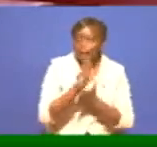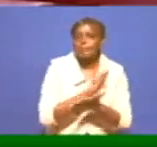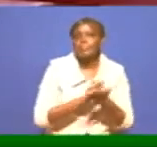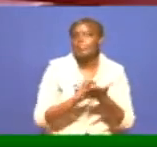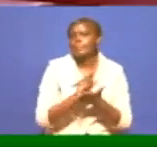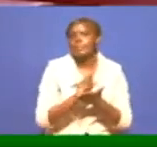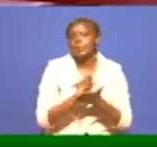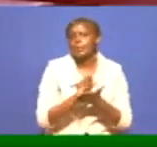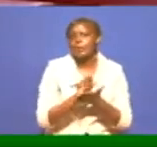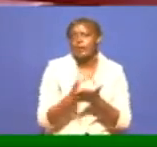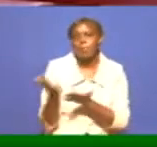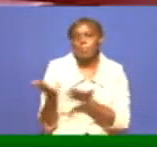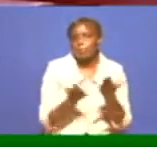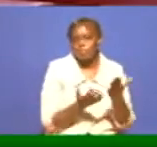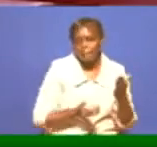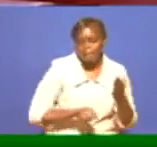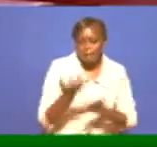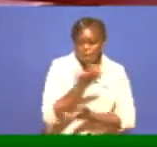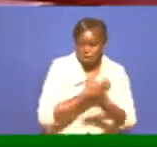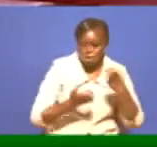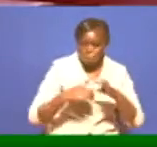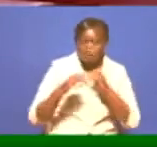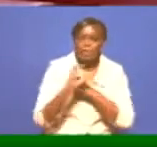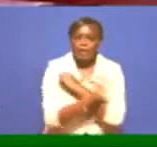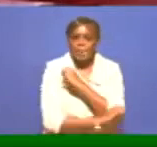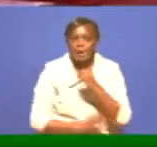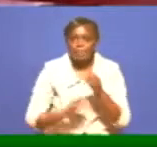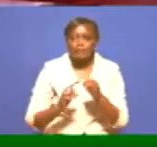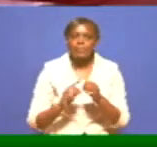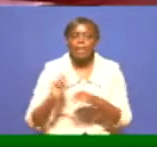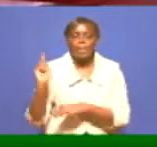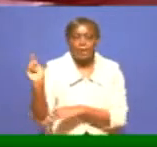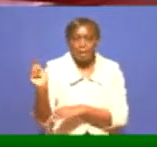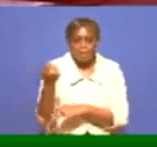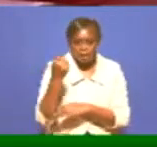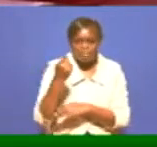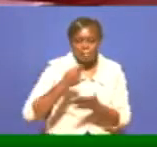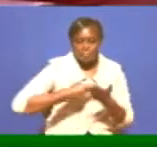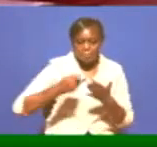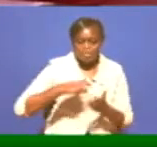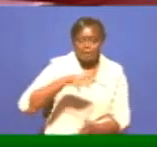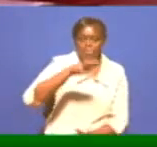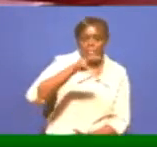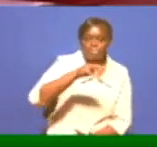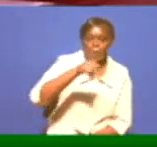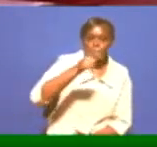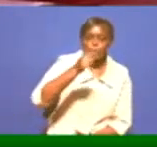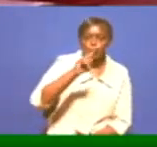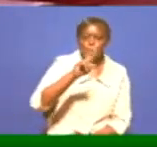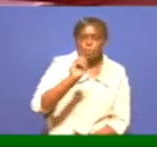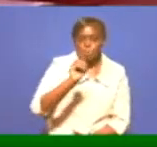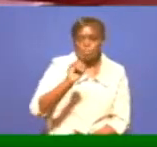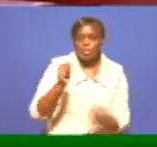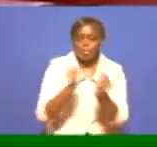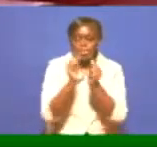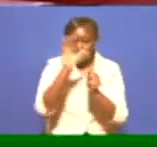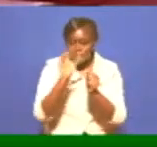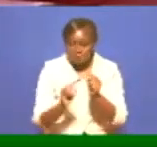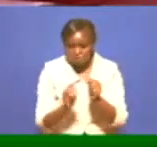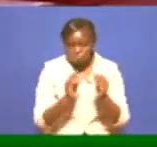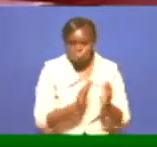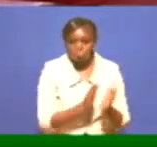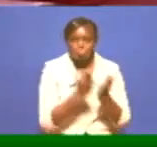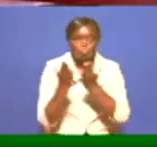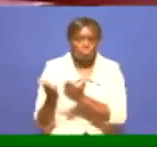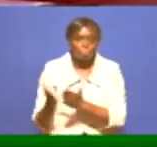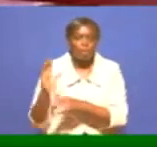economy of this country, and Kenya being a signatory of Maputo Declaration, where there's supposed to be a minimum of 10% that's supposed to go to agriculture. So